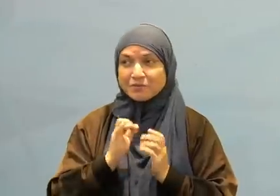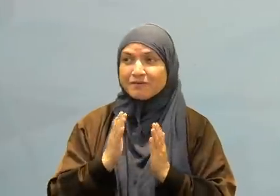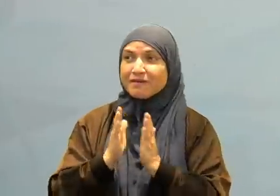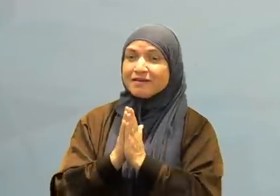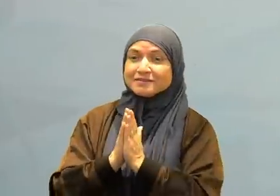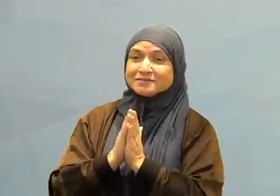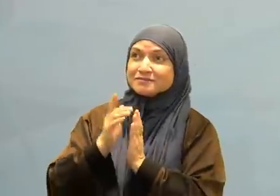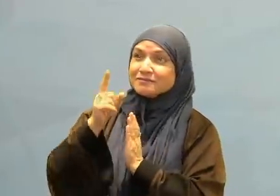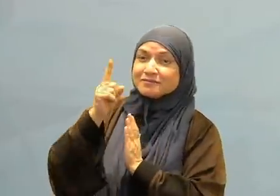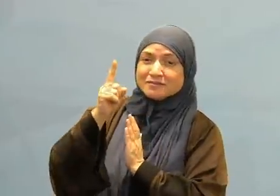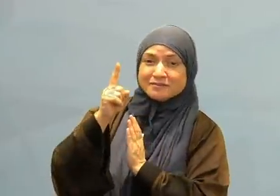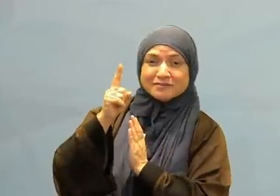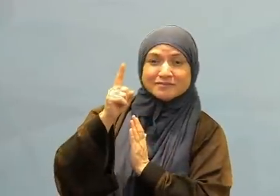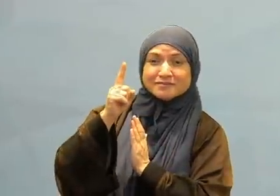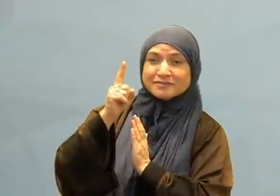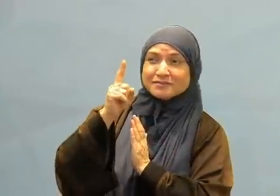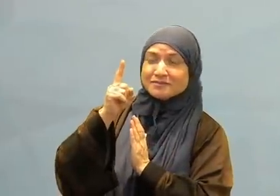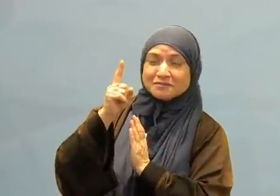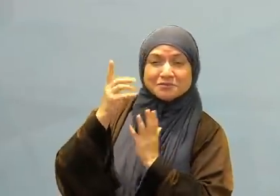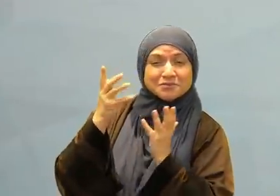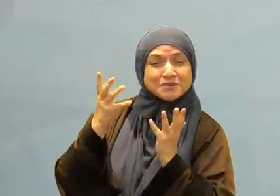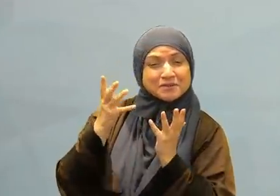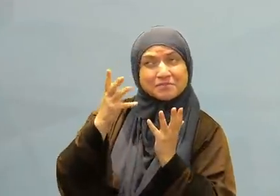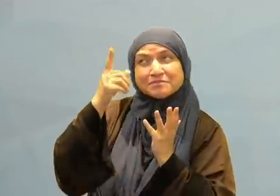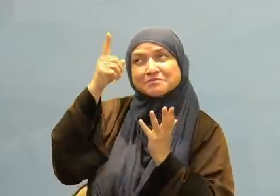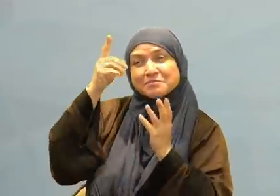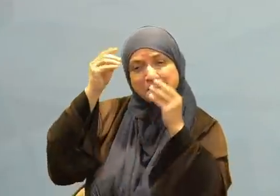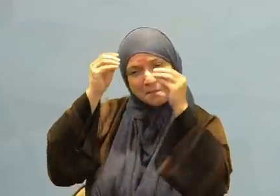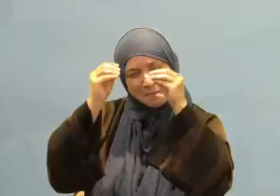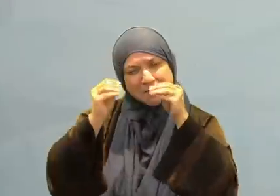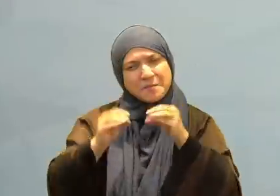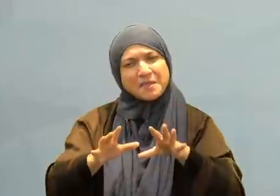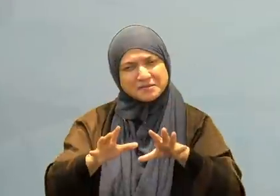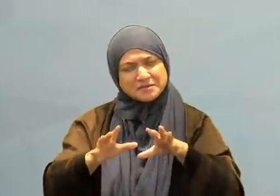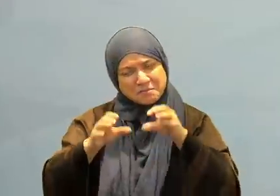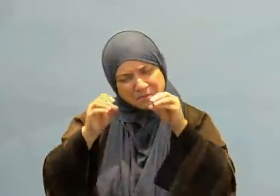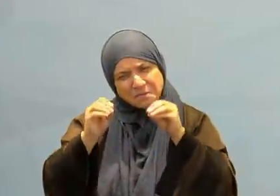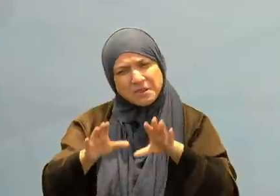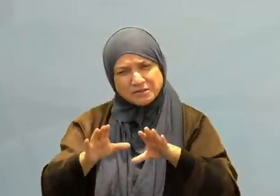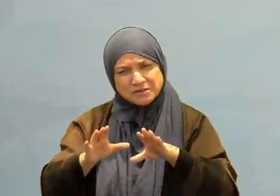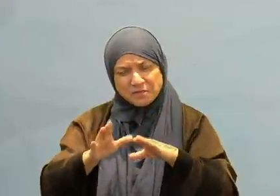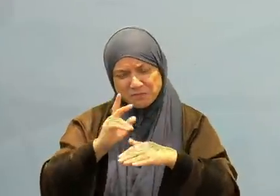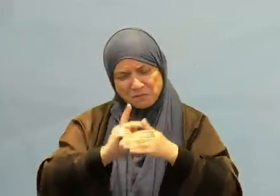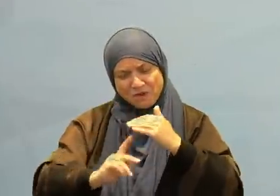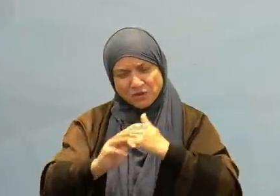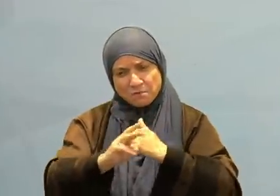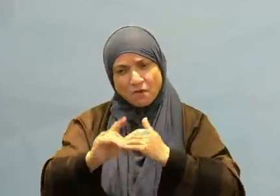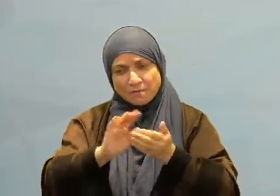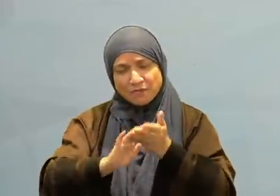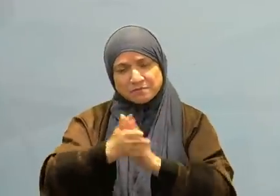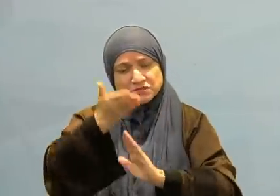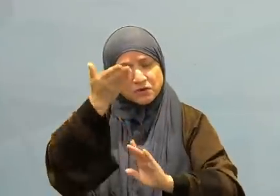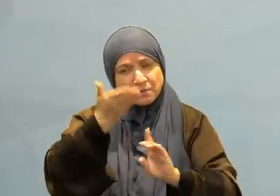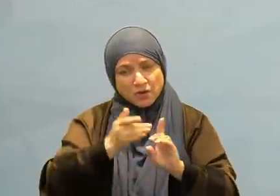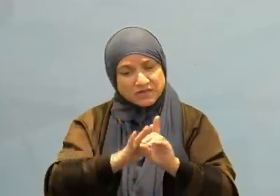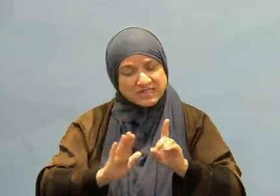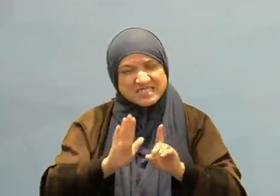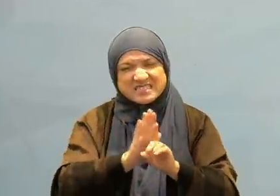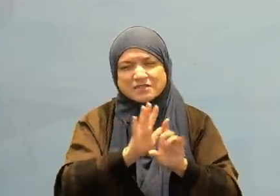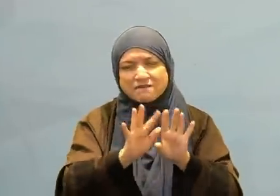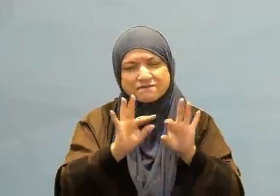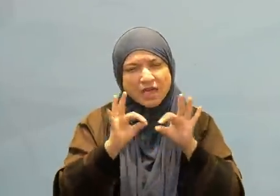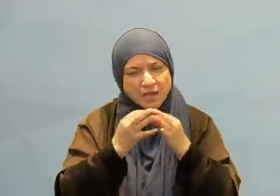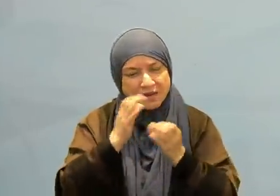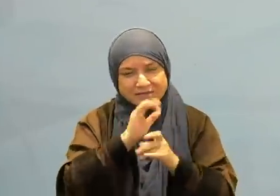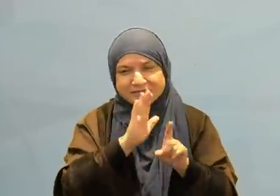the prophets and messengers that came before him, his family and companions that served alongside him, and those that follow in his blessed path until the day of judgment. We